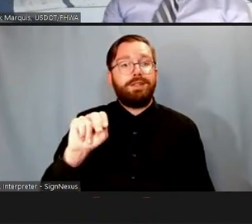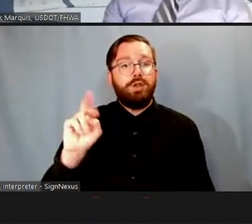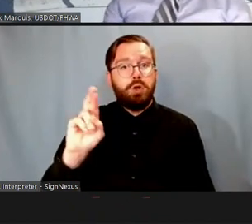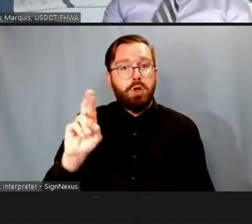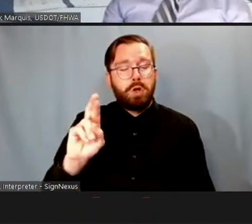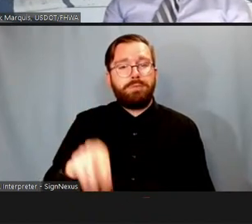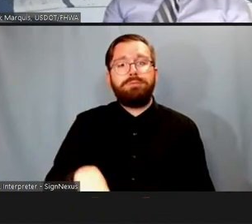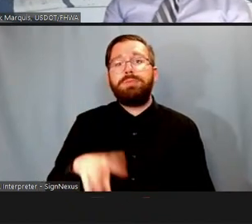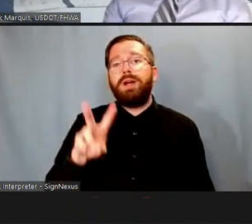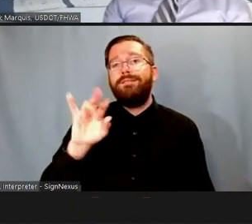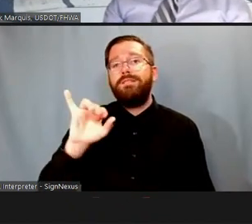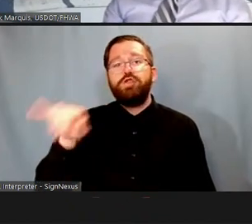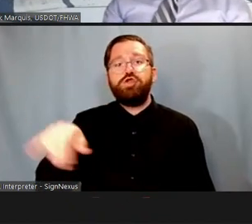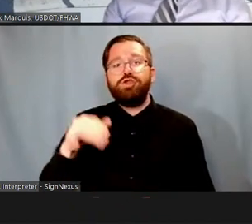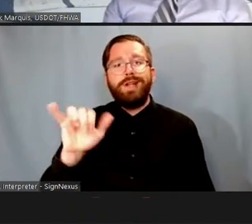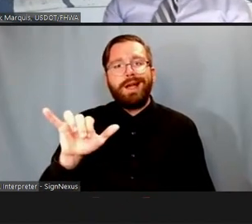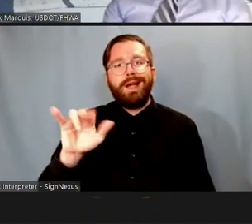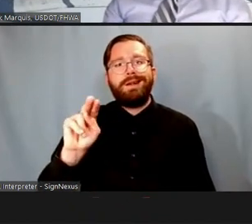vijay nayak